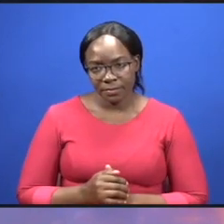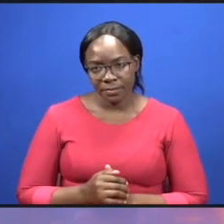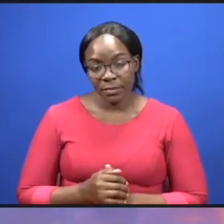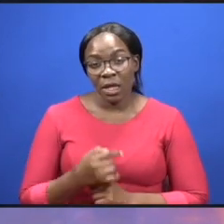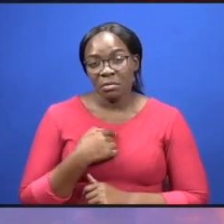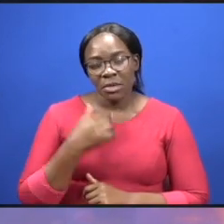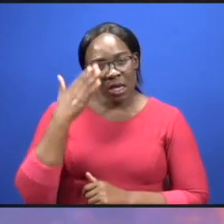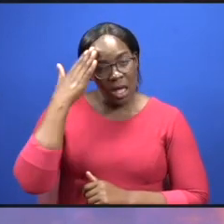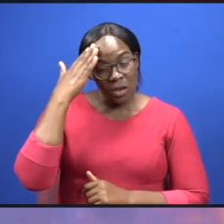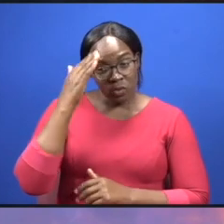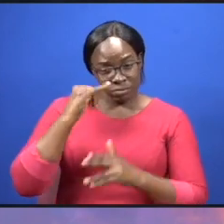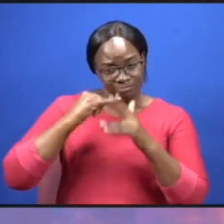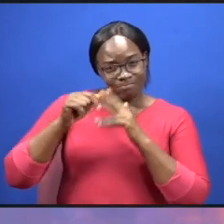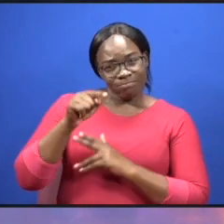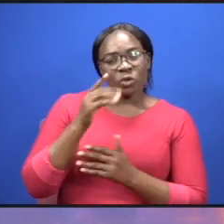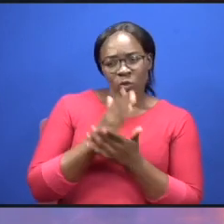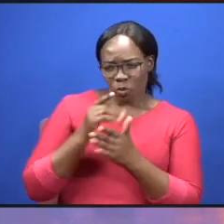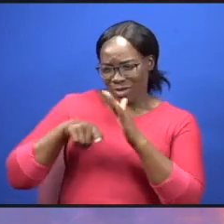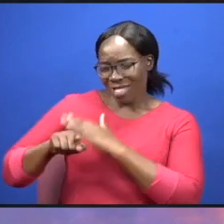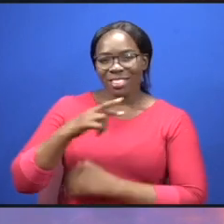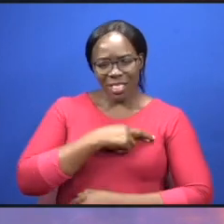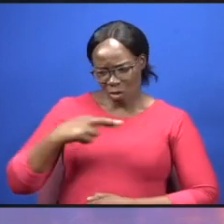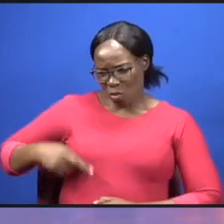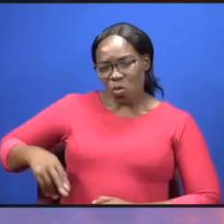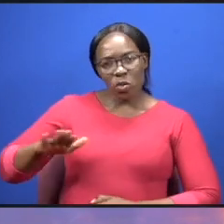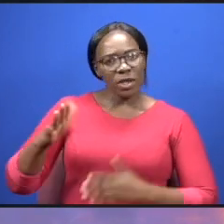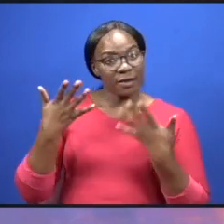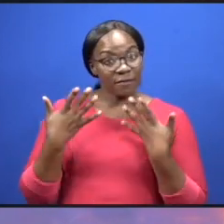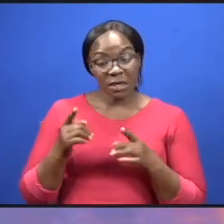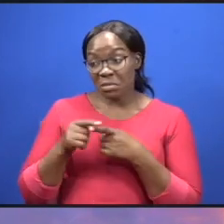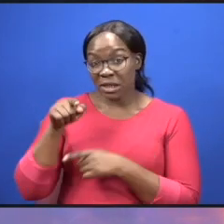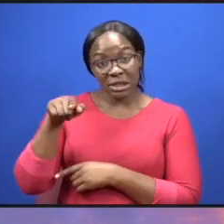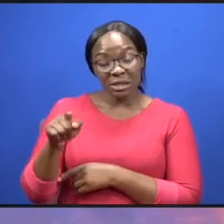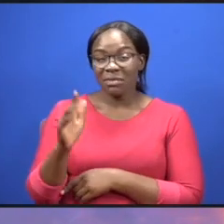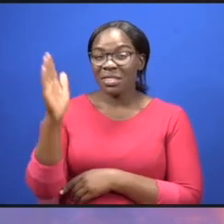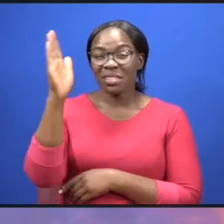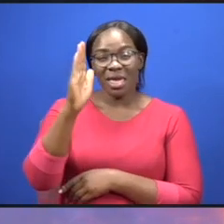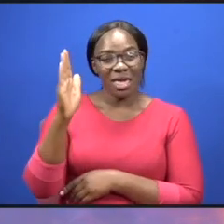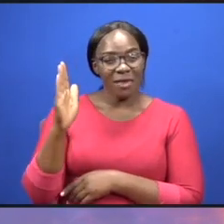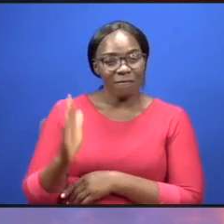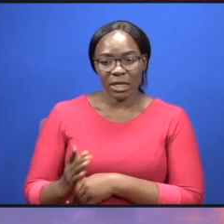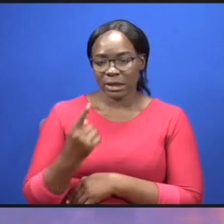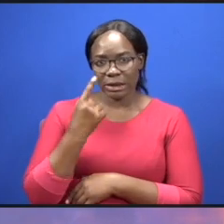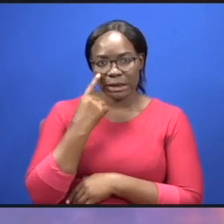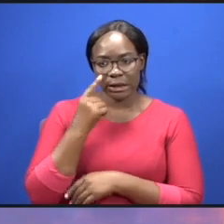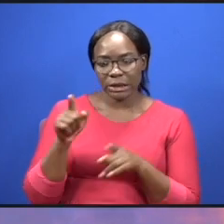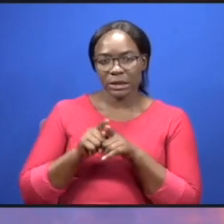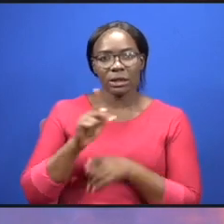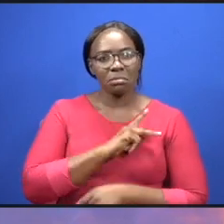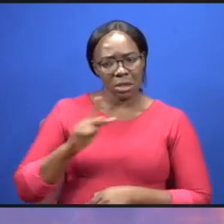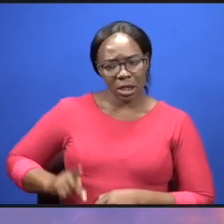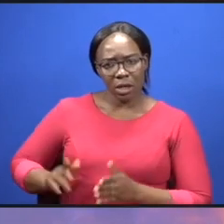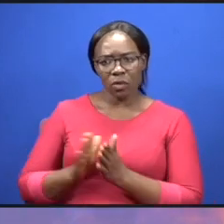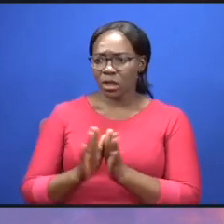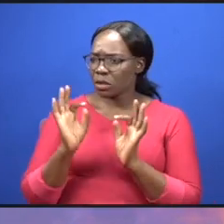And I'm sure Isaiah had been to the royal court, but he had never witnessed a king